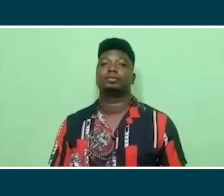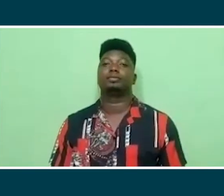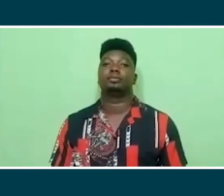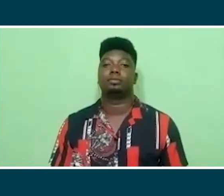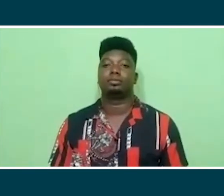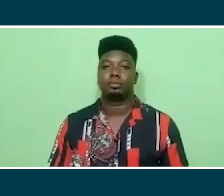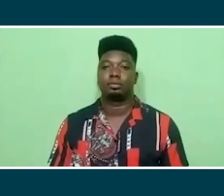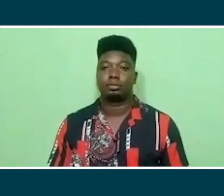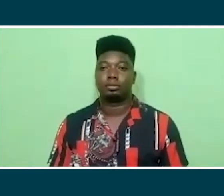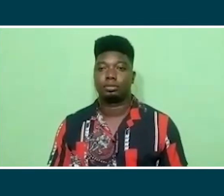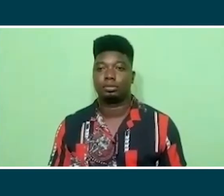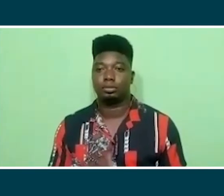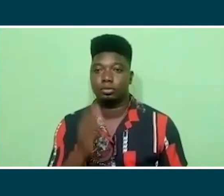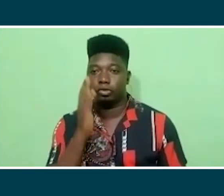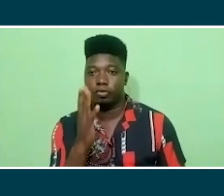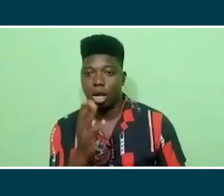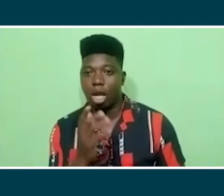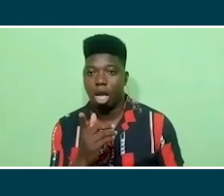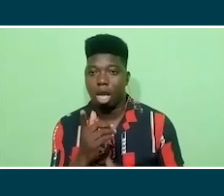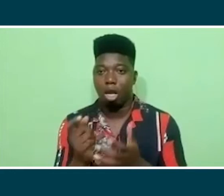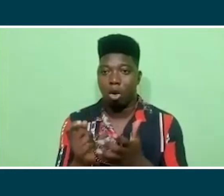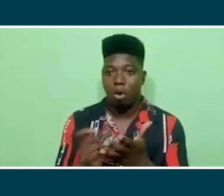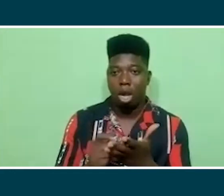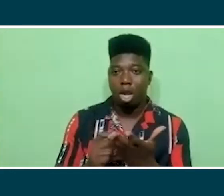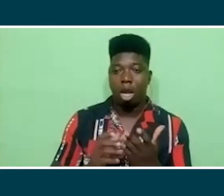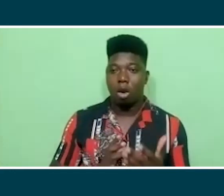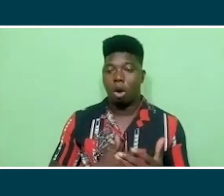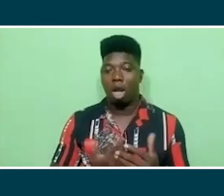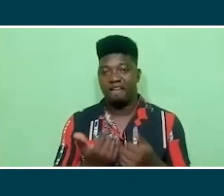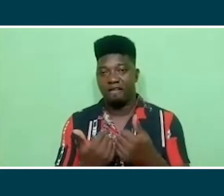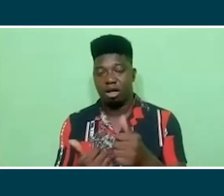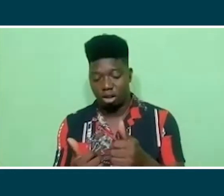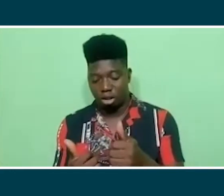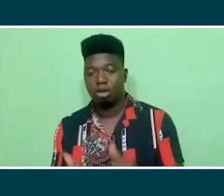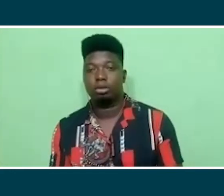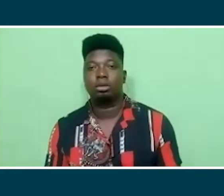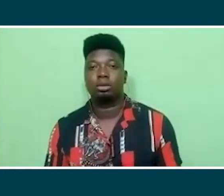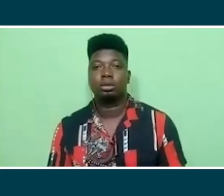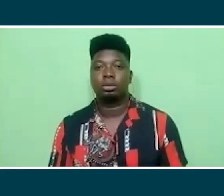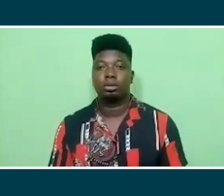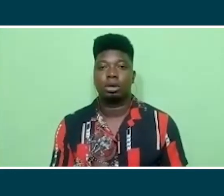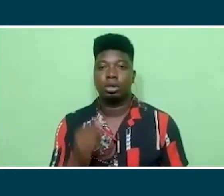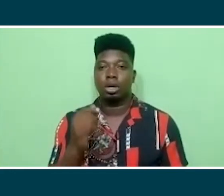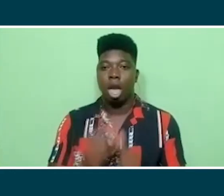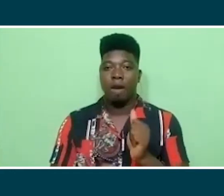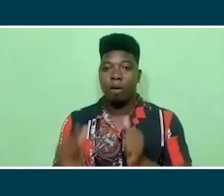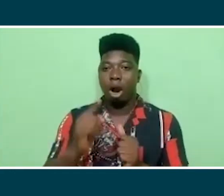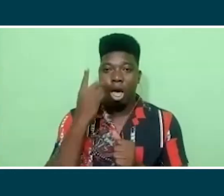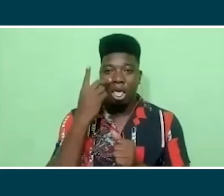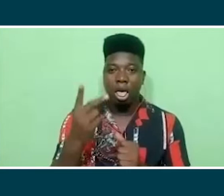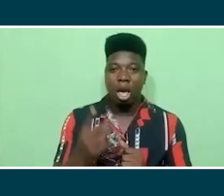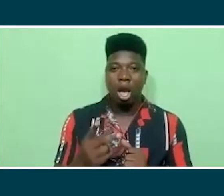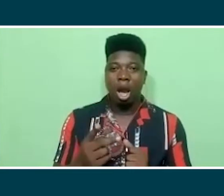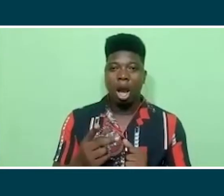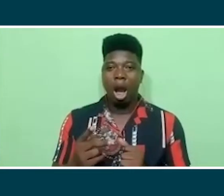like a little more insidious that you have to take notice of. Everyone can see, oh, this is a sexist act. This is a bad actor that we can kind of